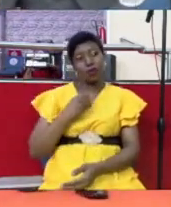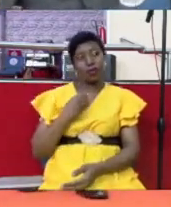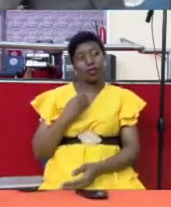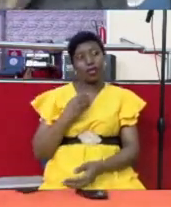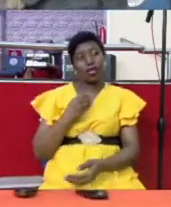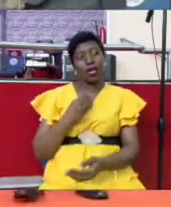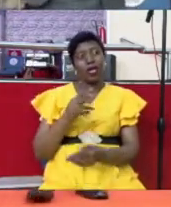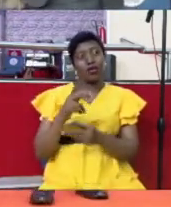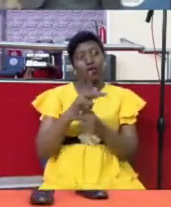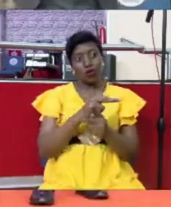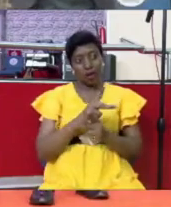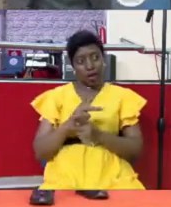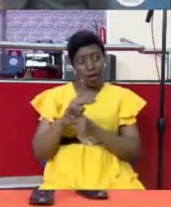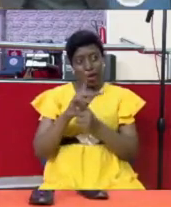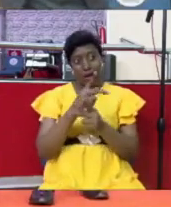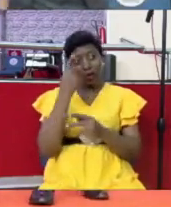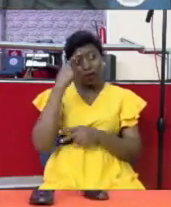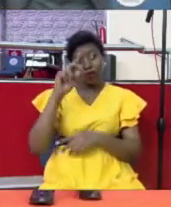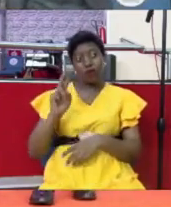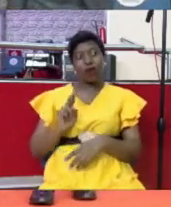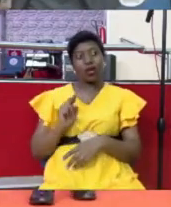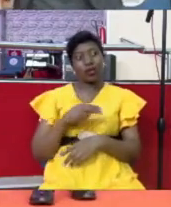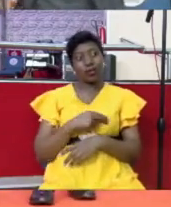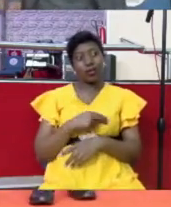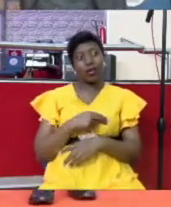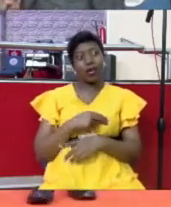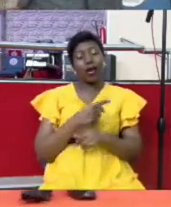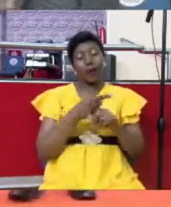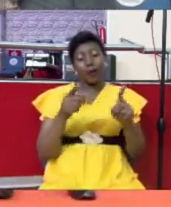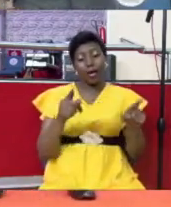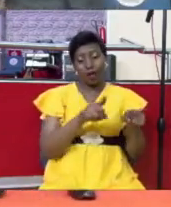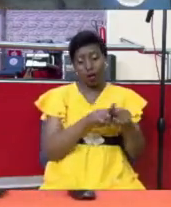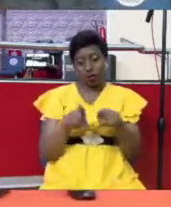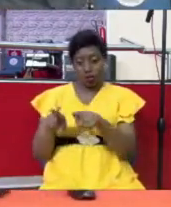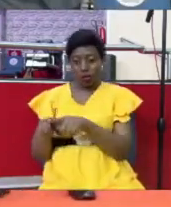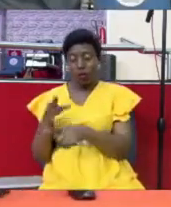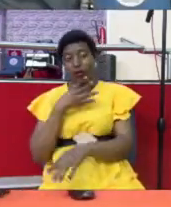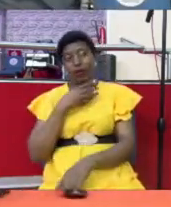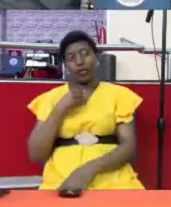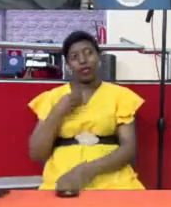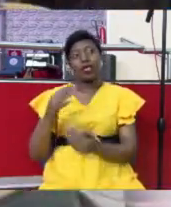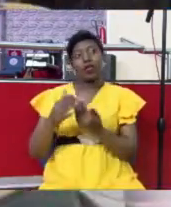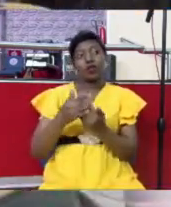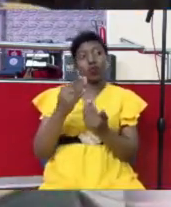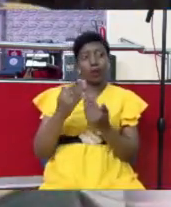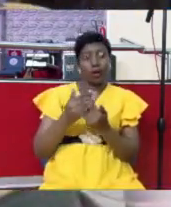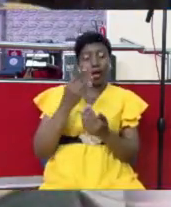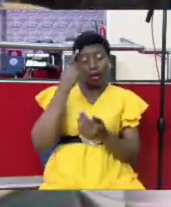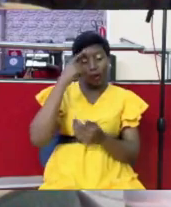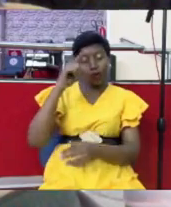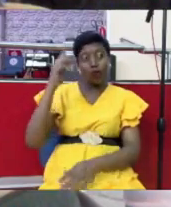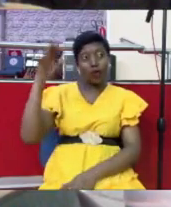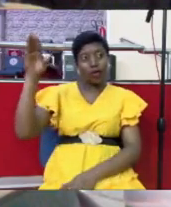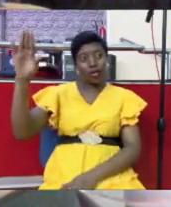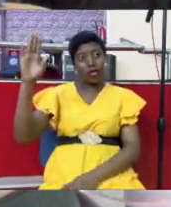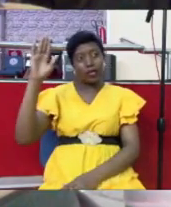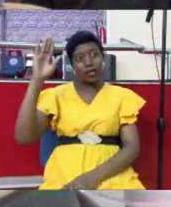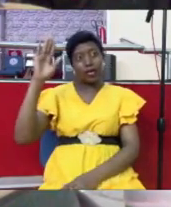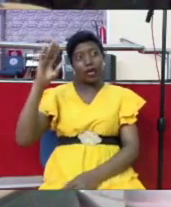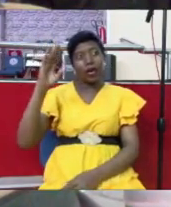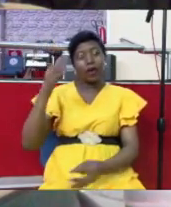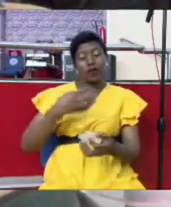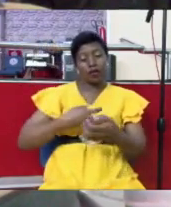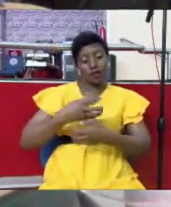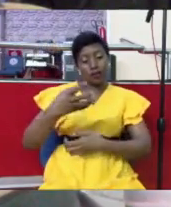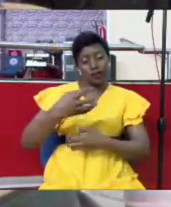kwa sababu anataka kukushughulikia. But he also wants to take care of his business. Na ashughulikie pia kazi yake. He is thinking of that guy girl